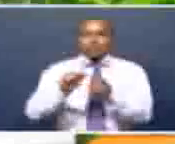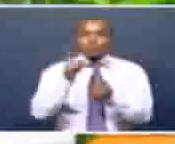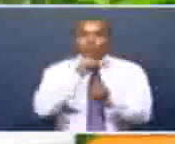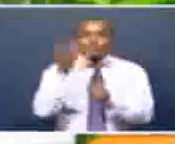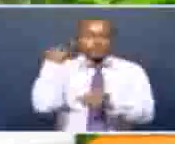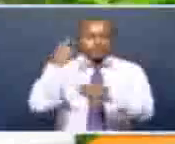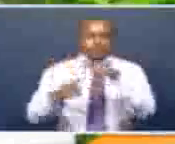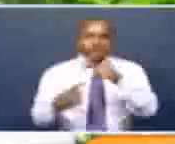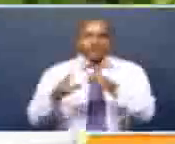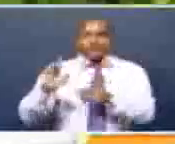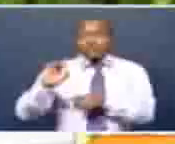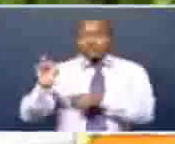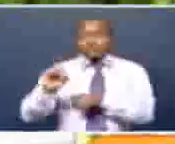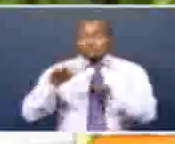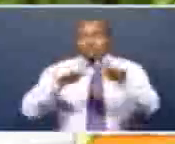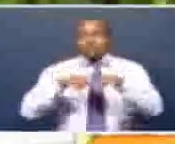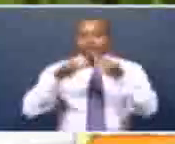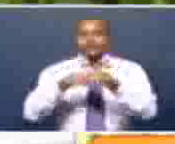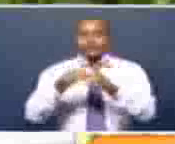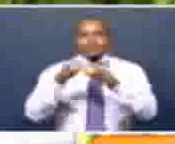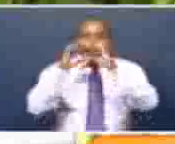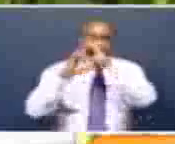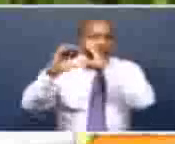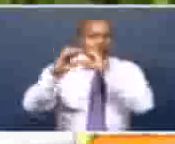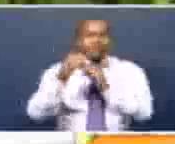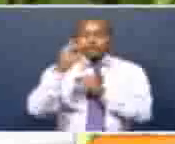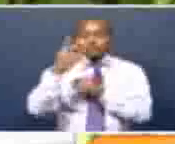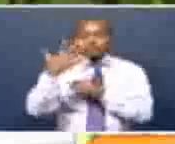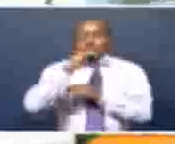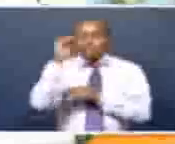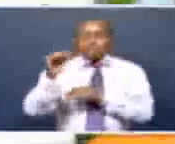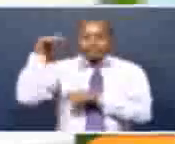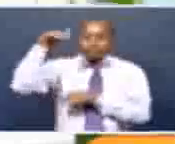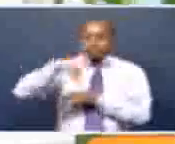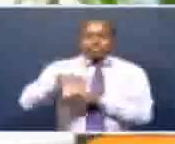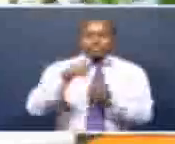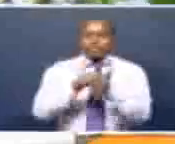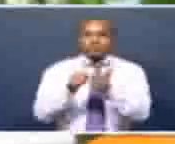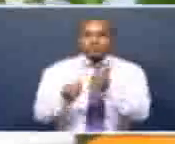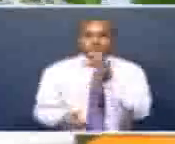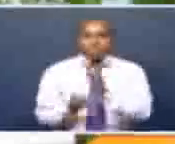The Ministry of Agriculture had projected a 25% drop in maize production as a